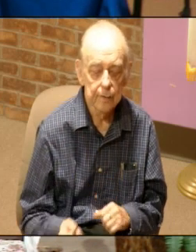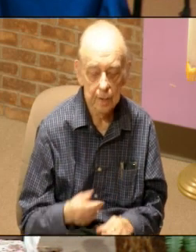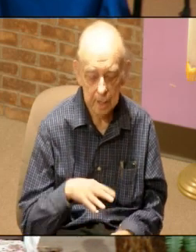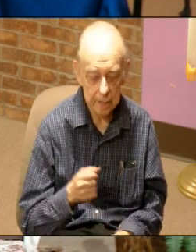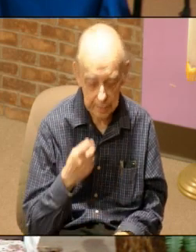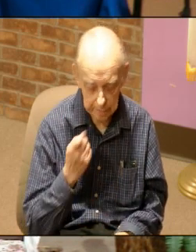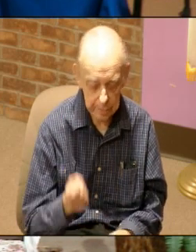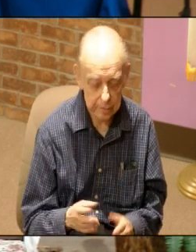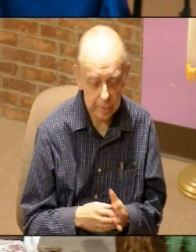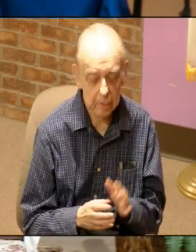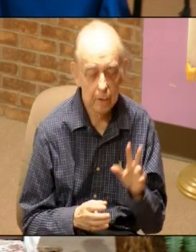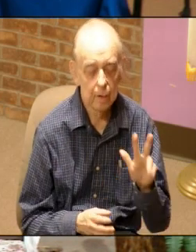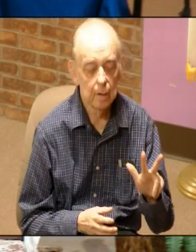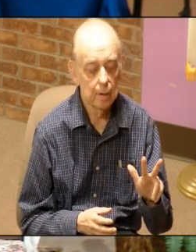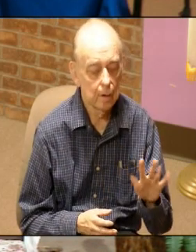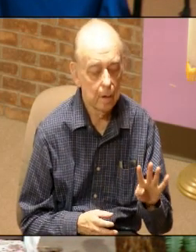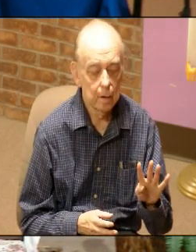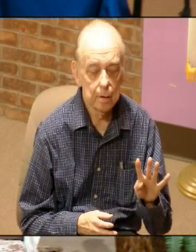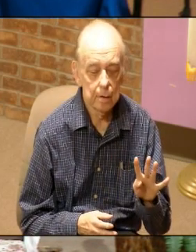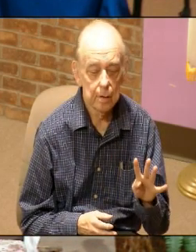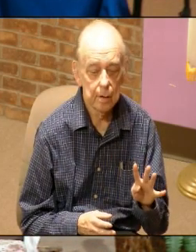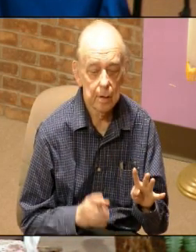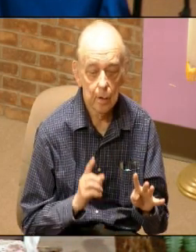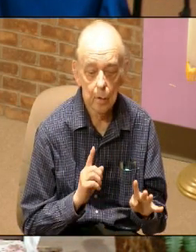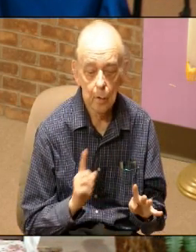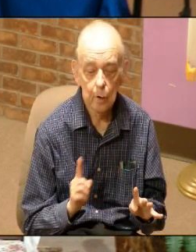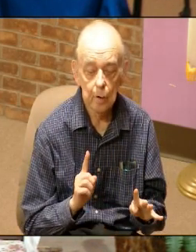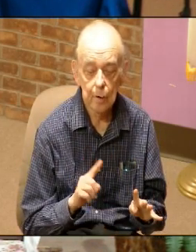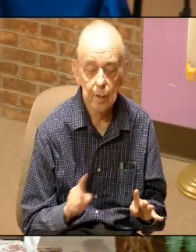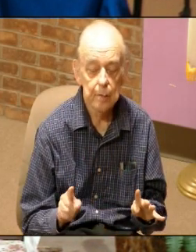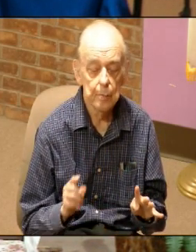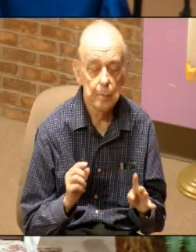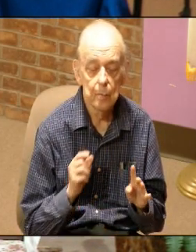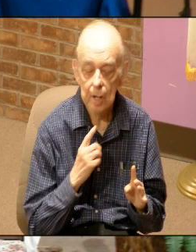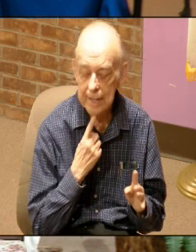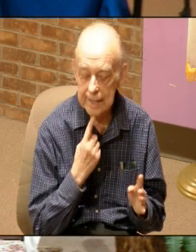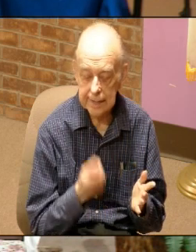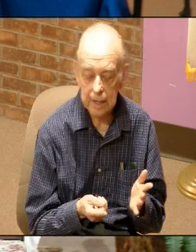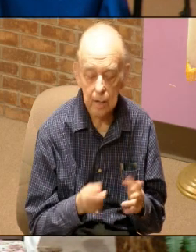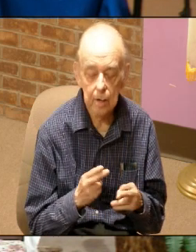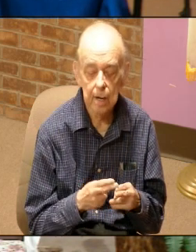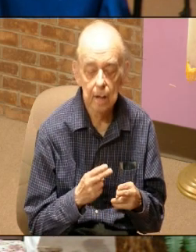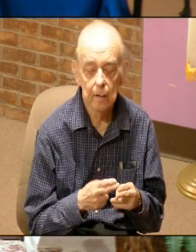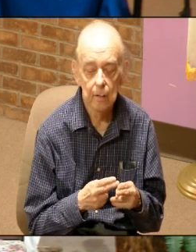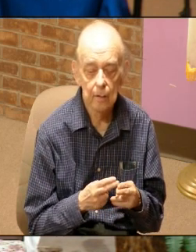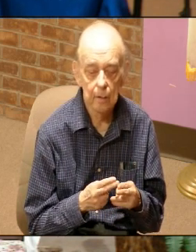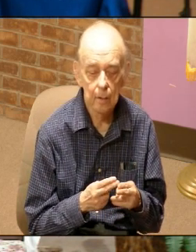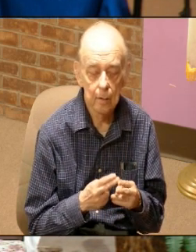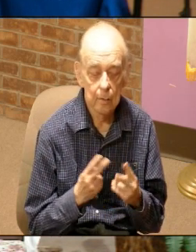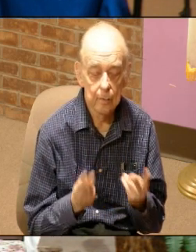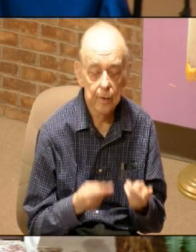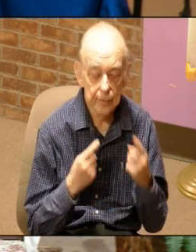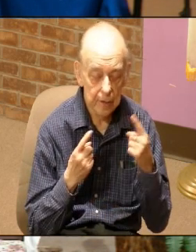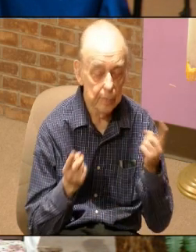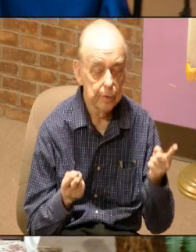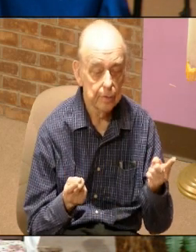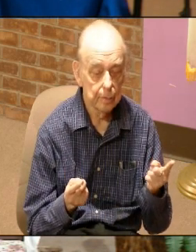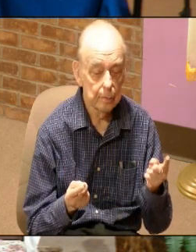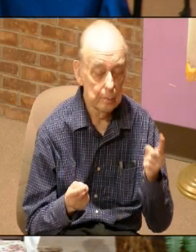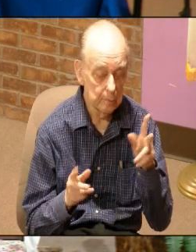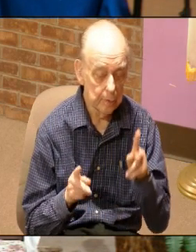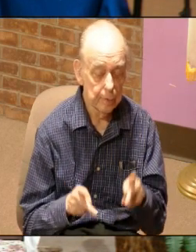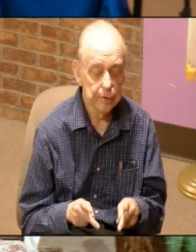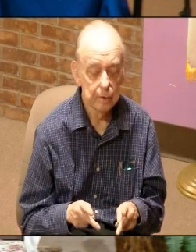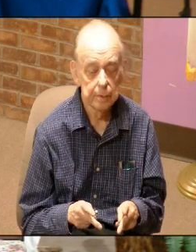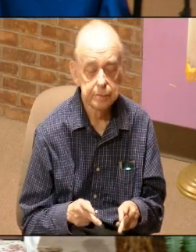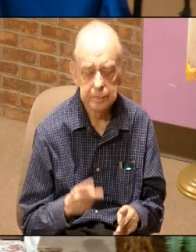does it even mention her name. But she was very very famous person.